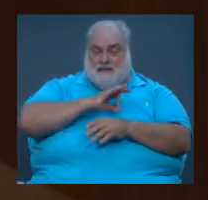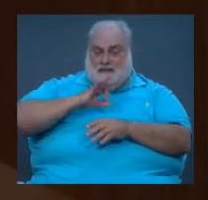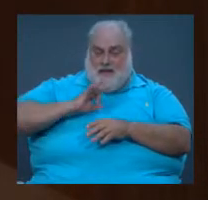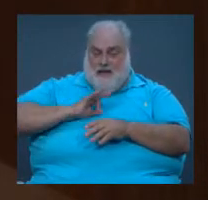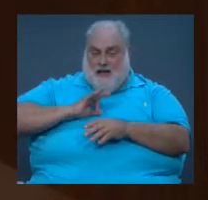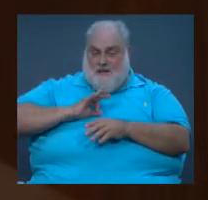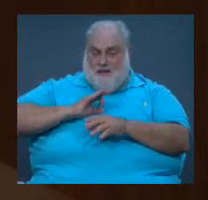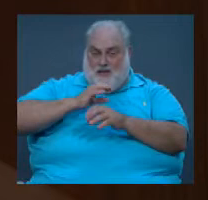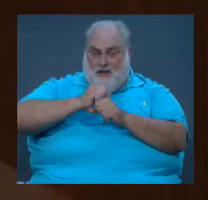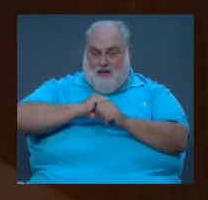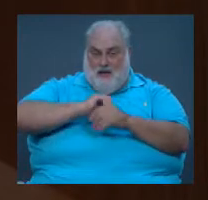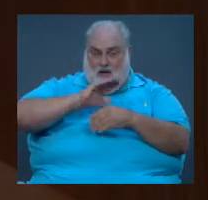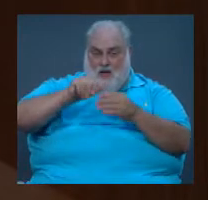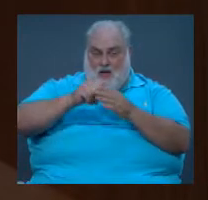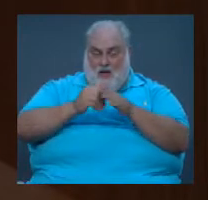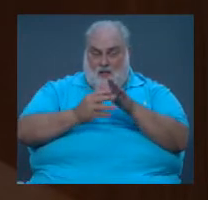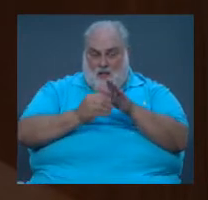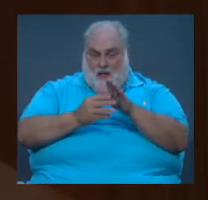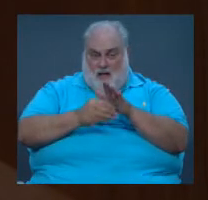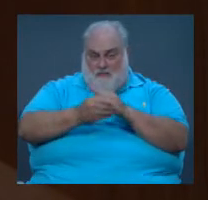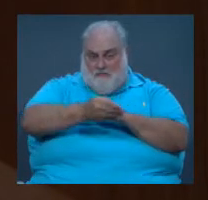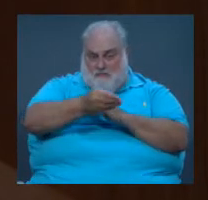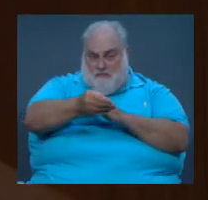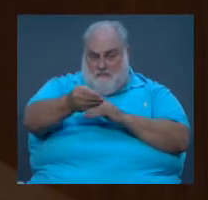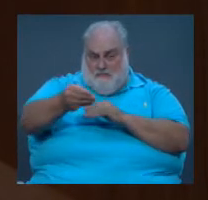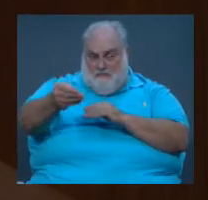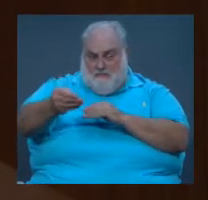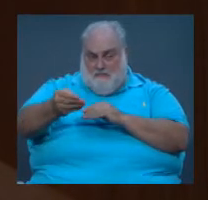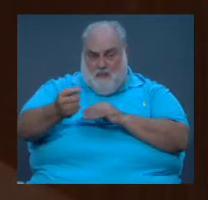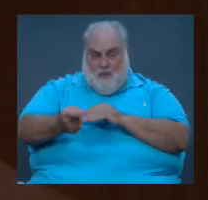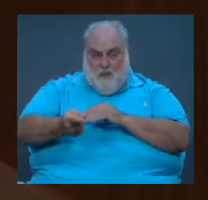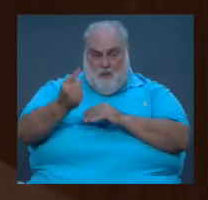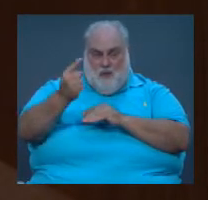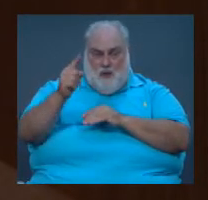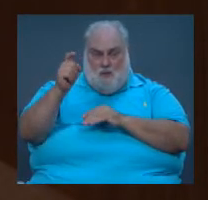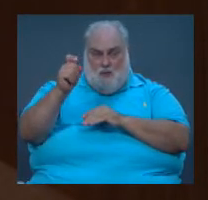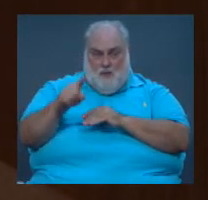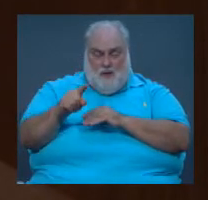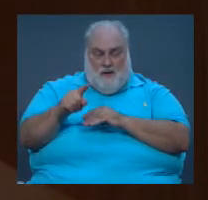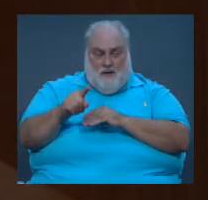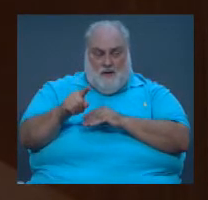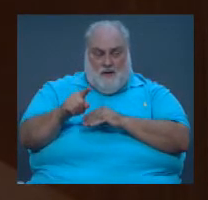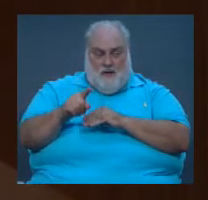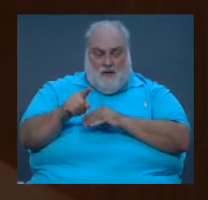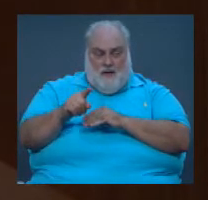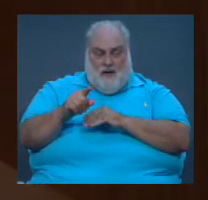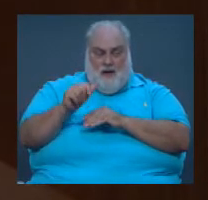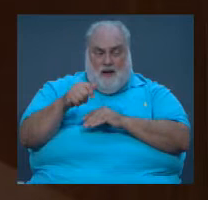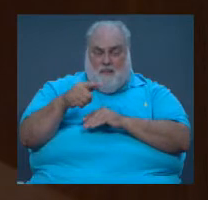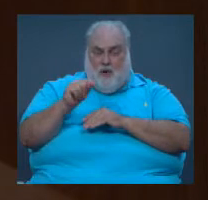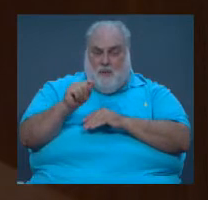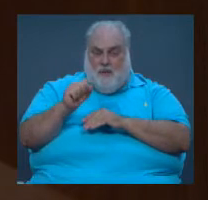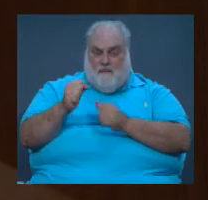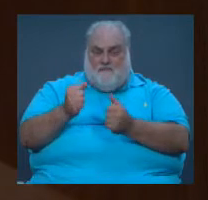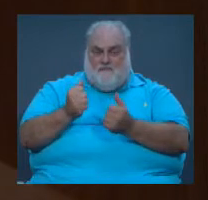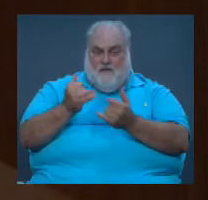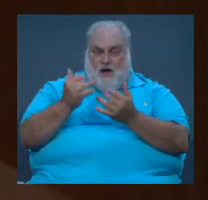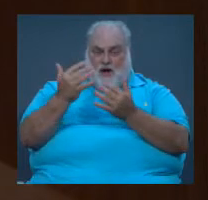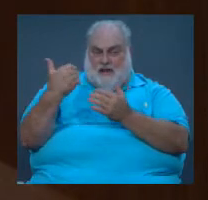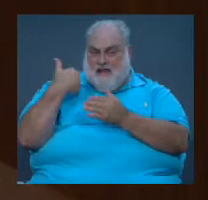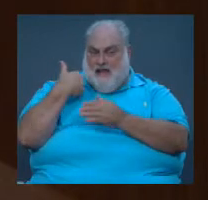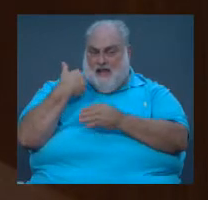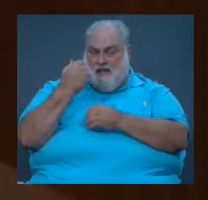and give all the directors a copy of it. One of my questions was, how many fires, apartment fires, have we had in the last